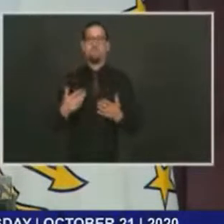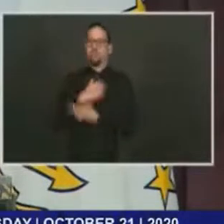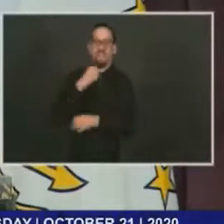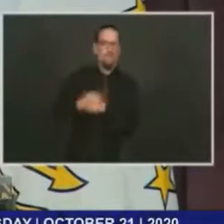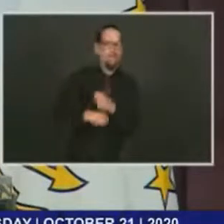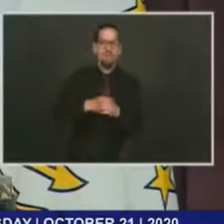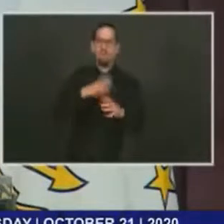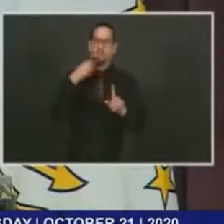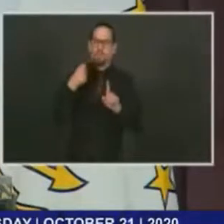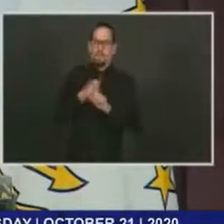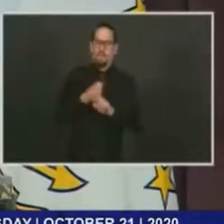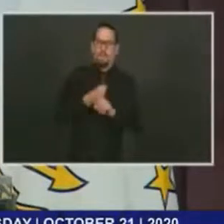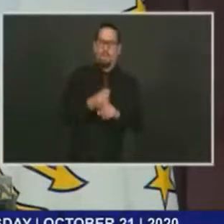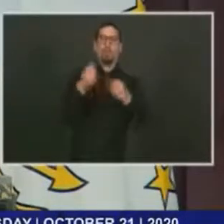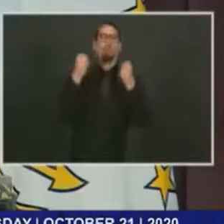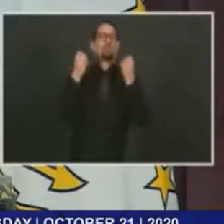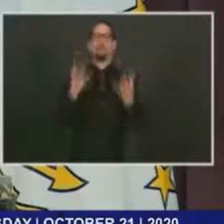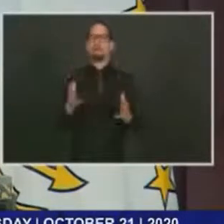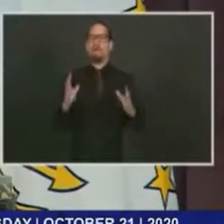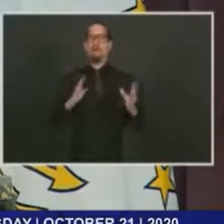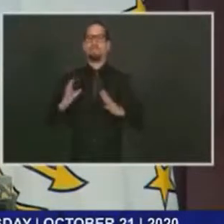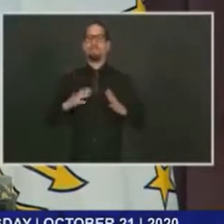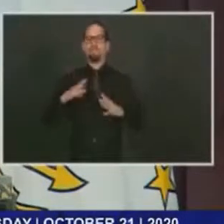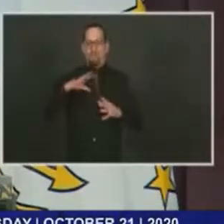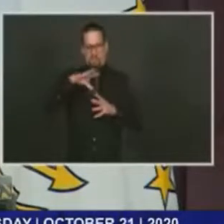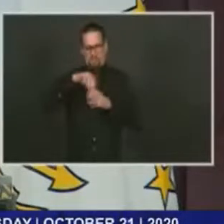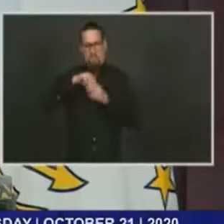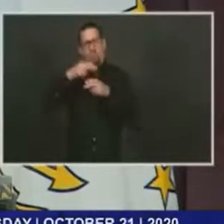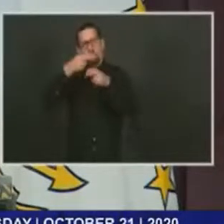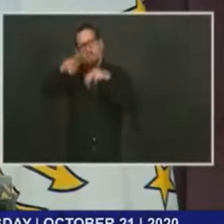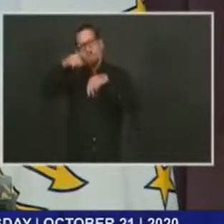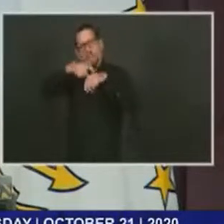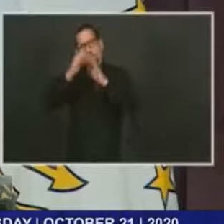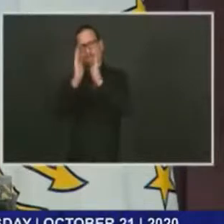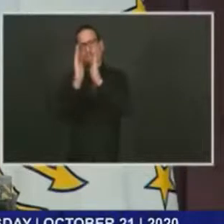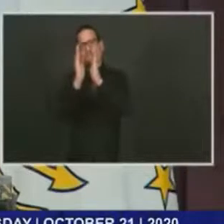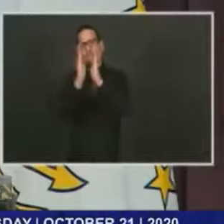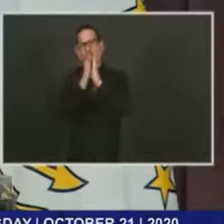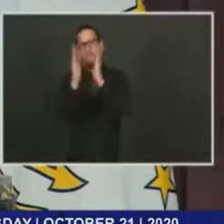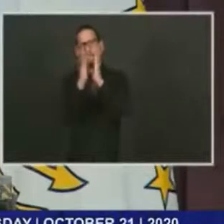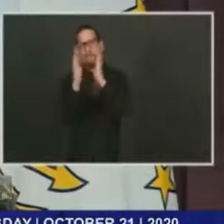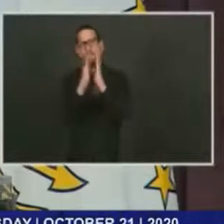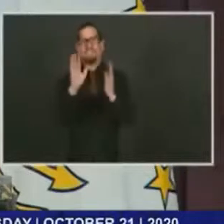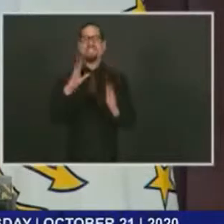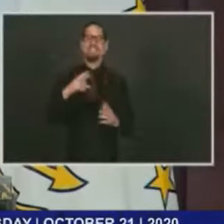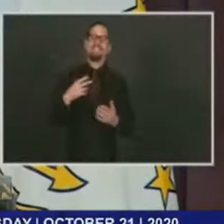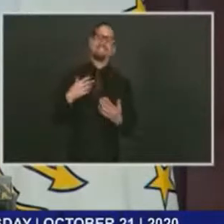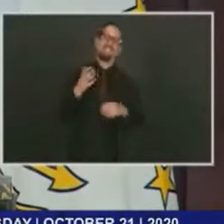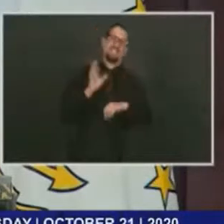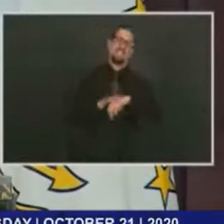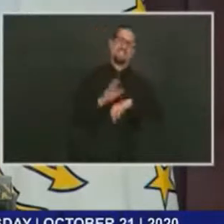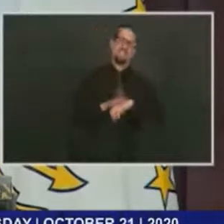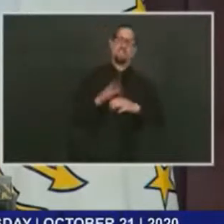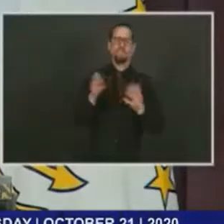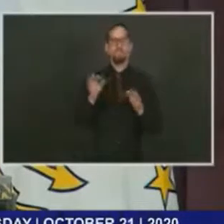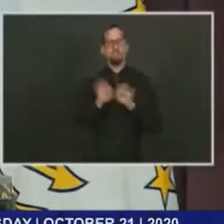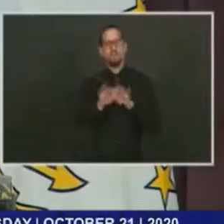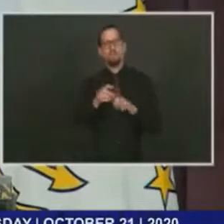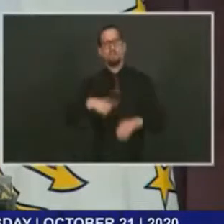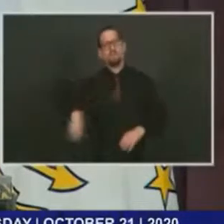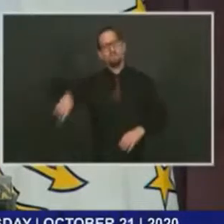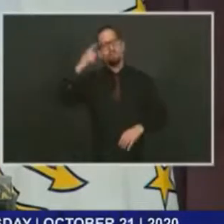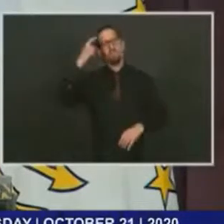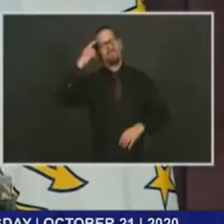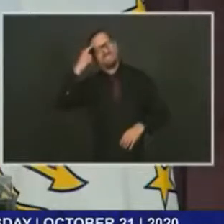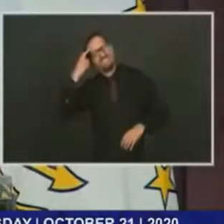any concrete thing that you can do, like not traveling over Thanksgiving, we really would appreciate you doing